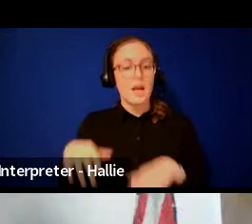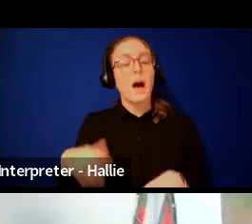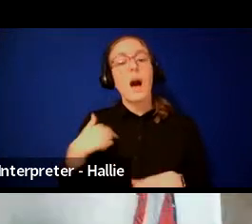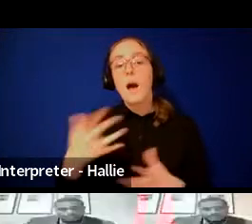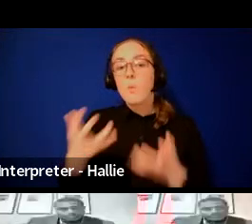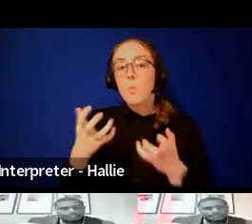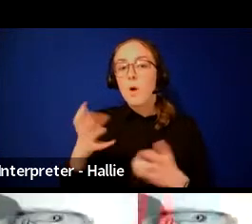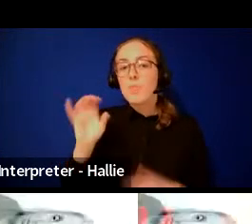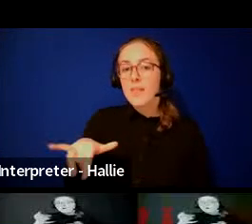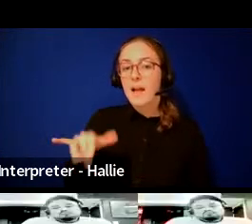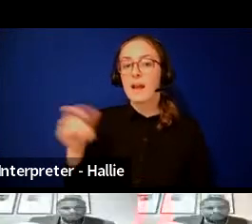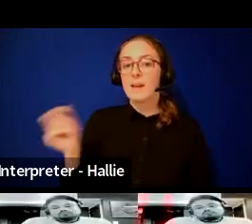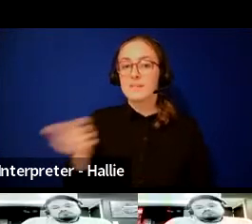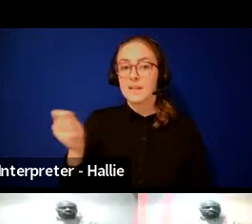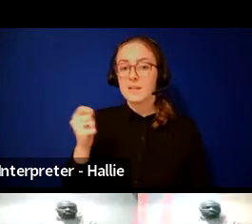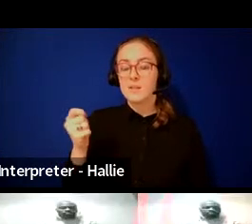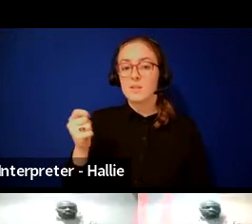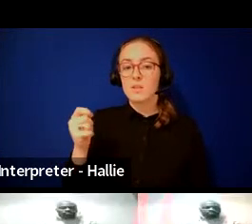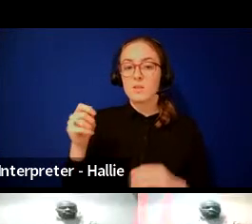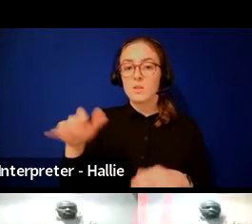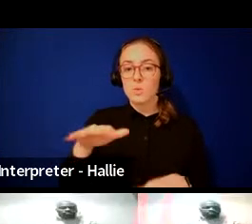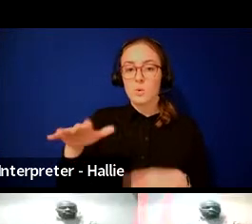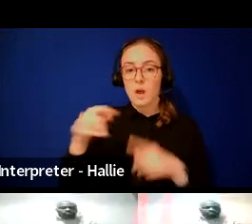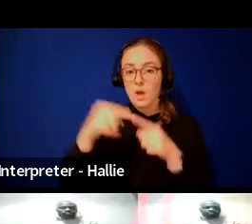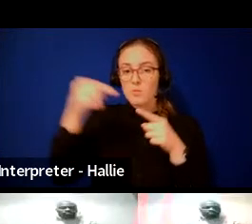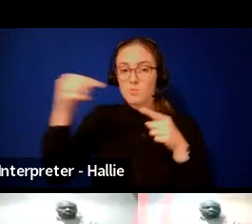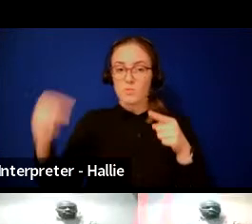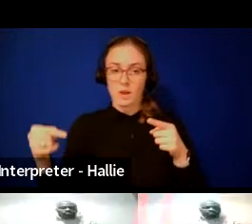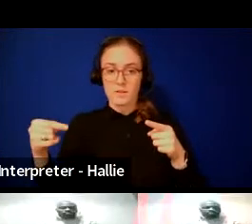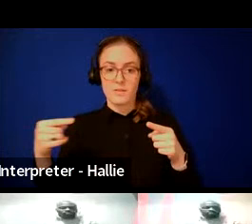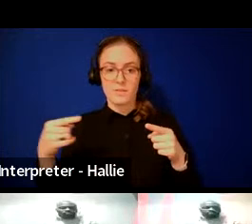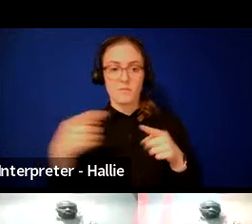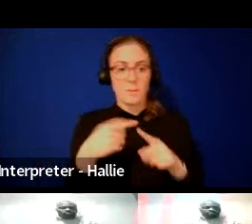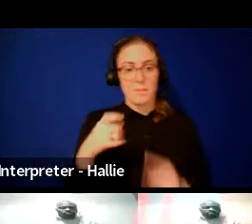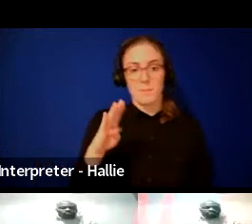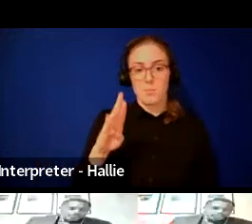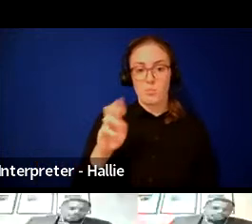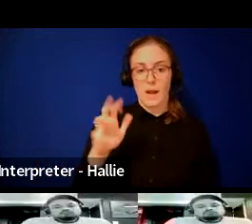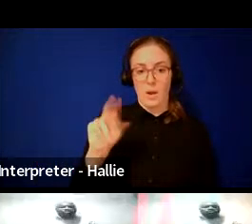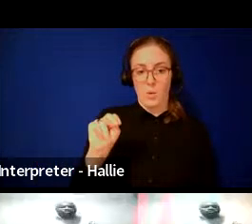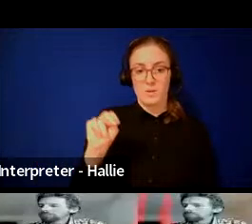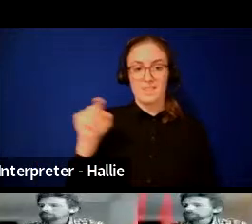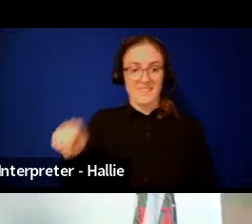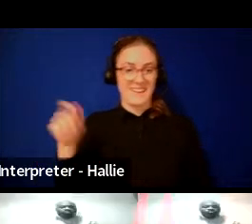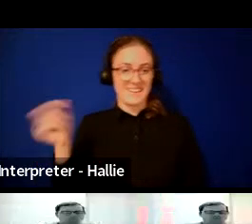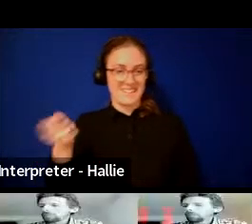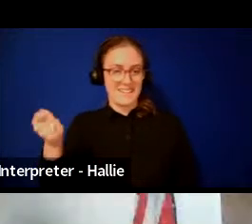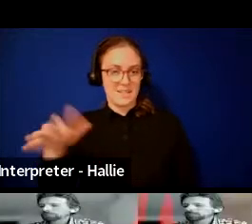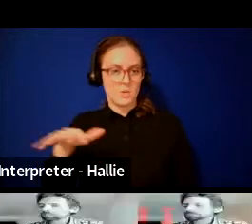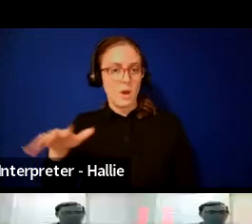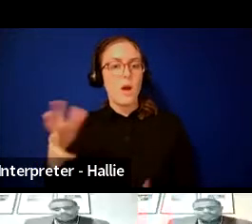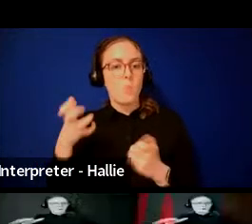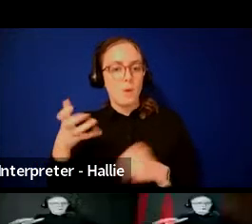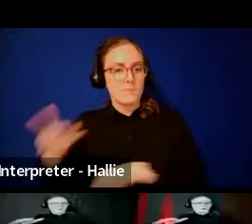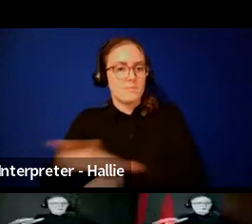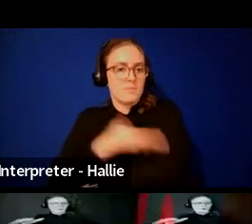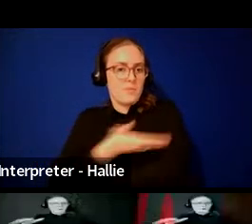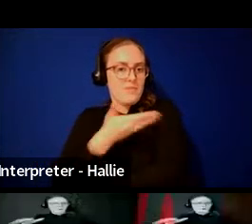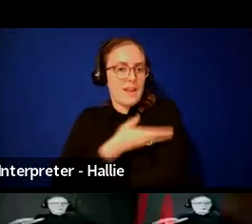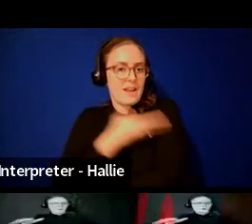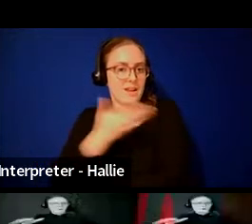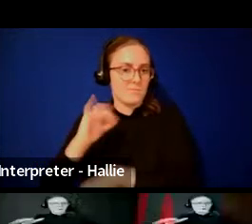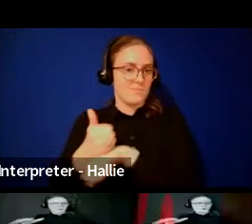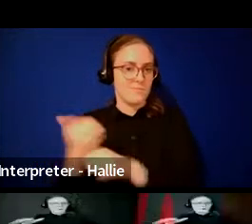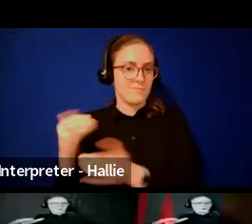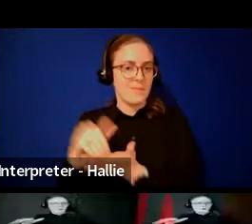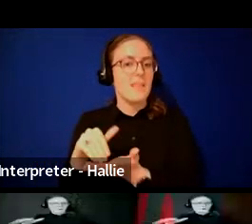tennis court across the street from Brown be renovated and redone, and that would